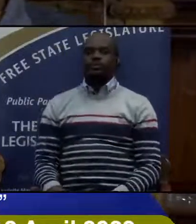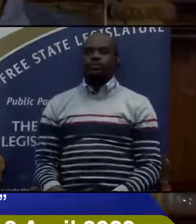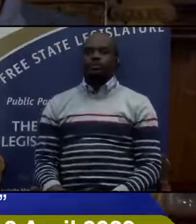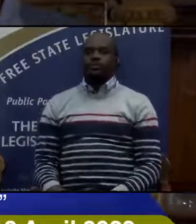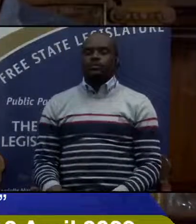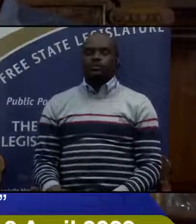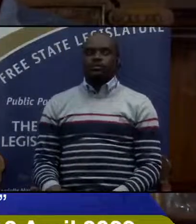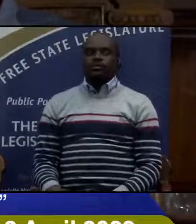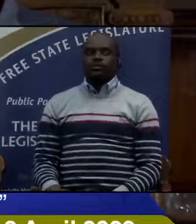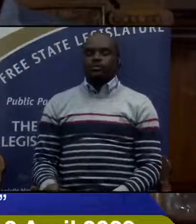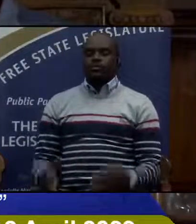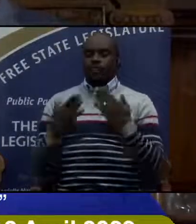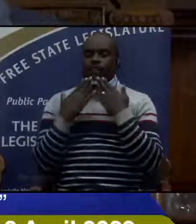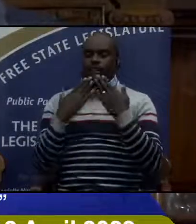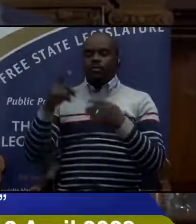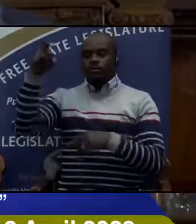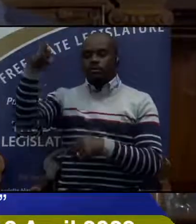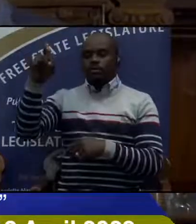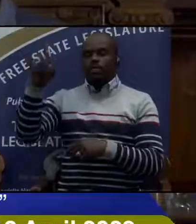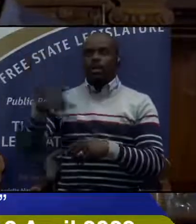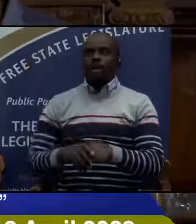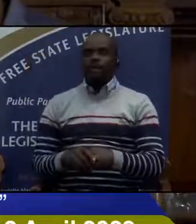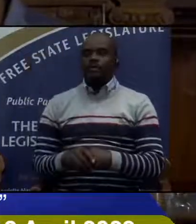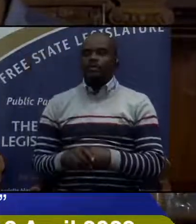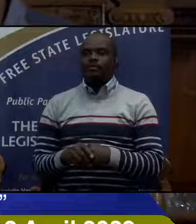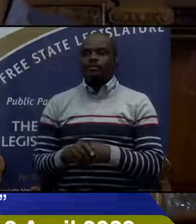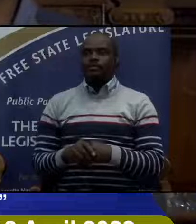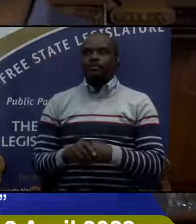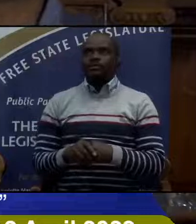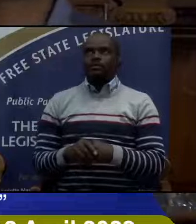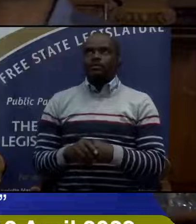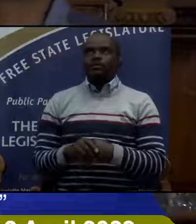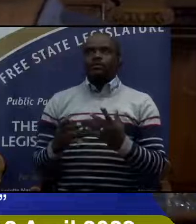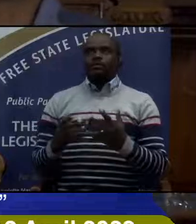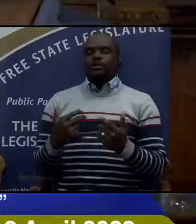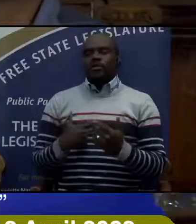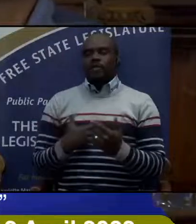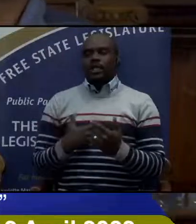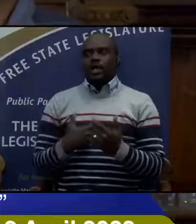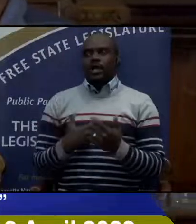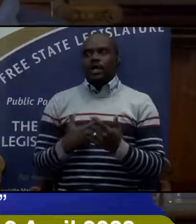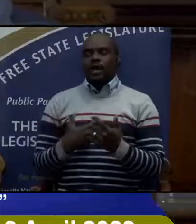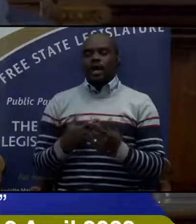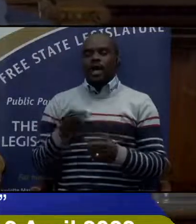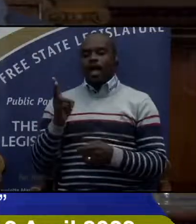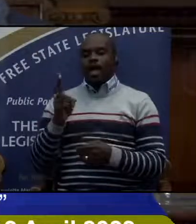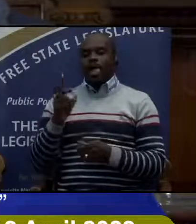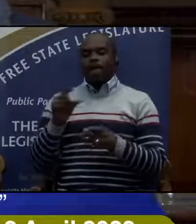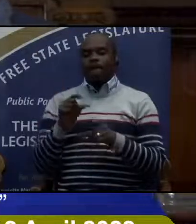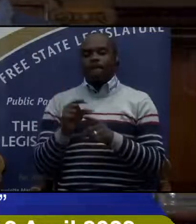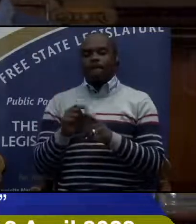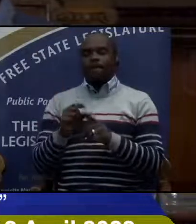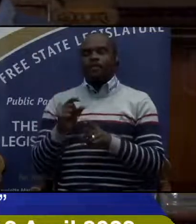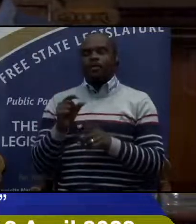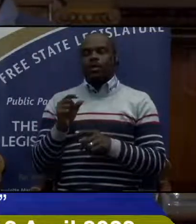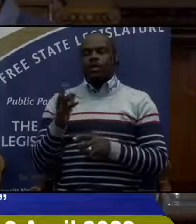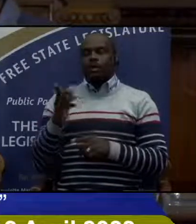Thank you, Speaker. I think we are all very thankful for the rain. I can report today that all portals are 80% full.